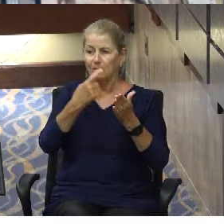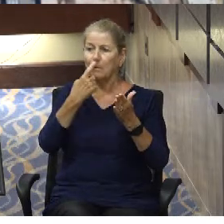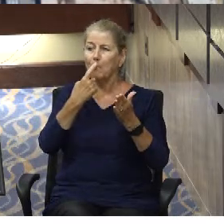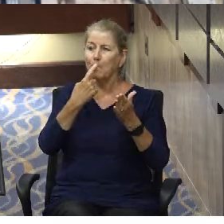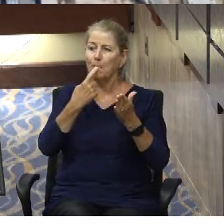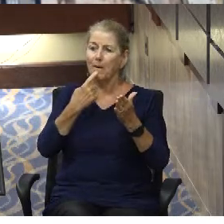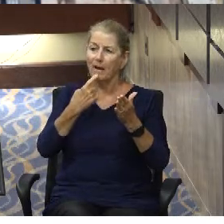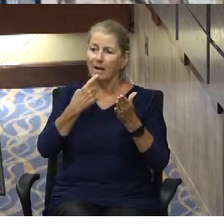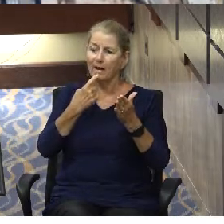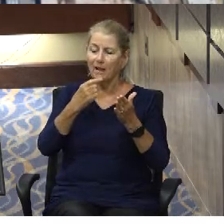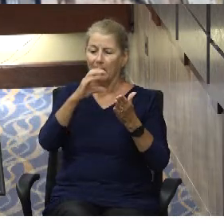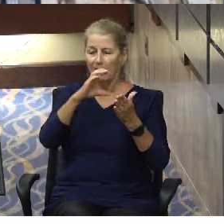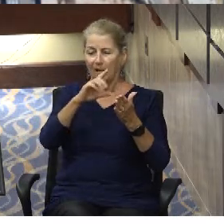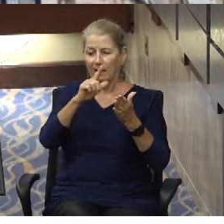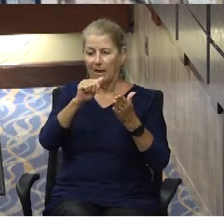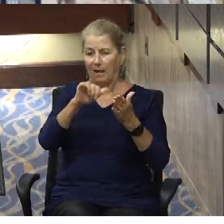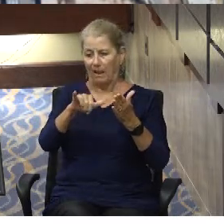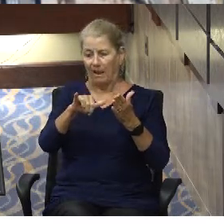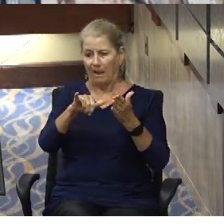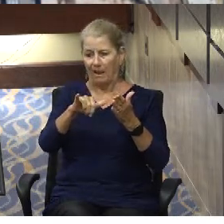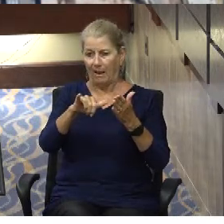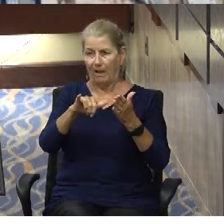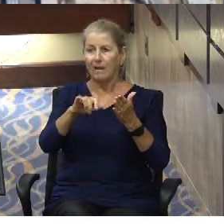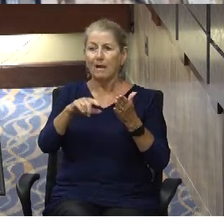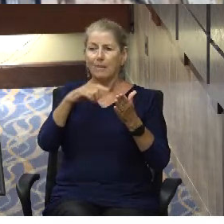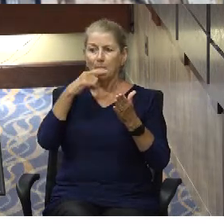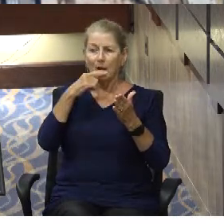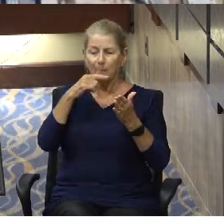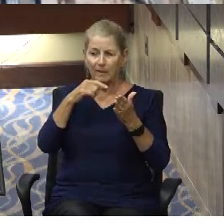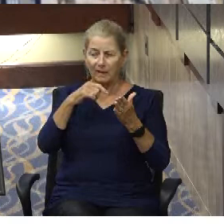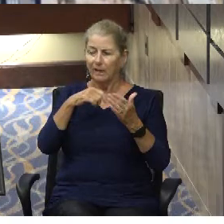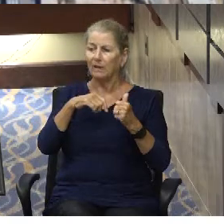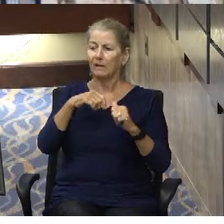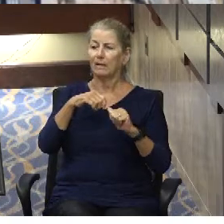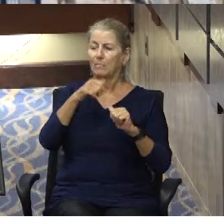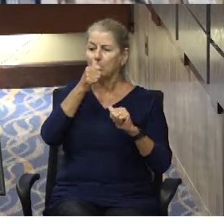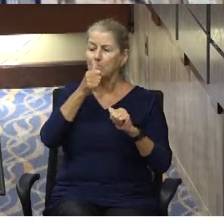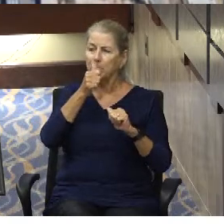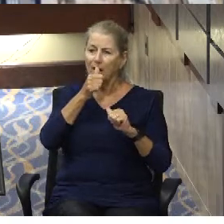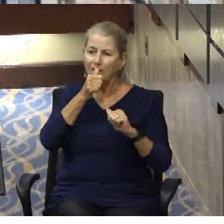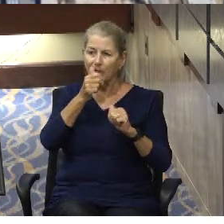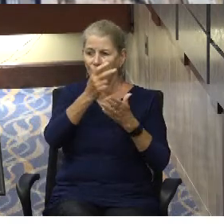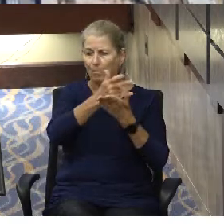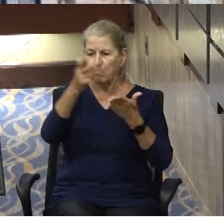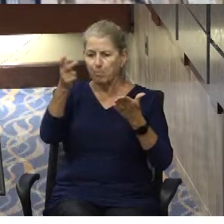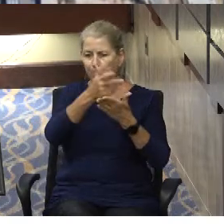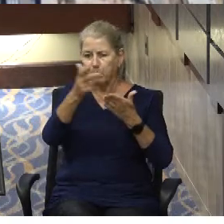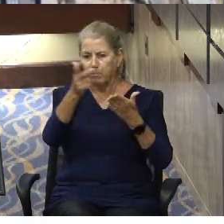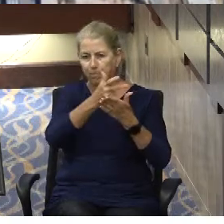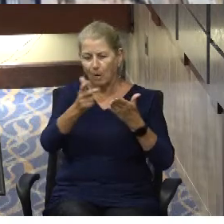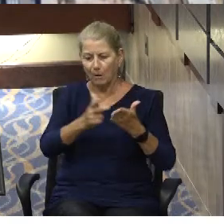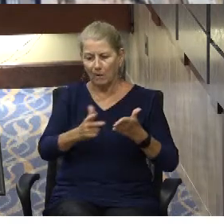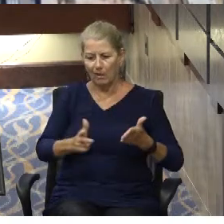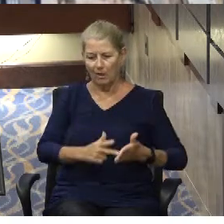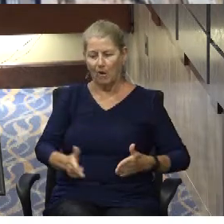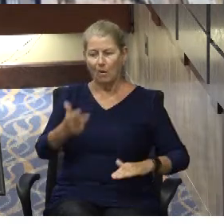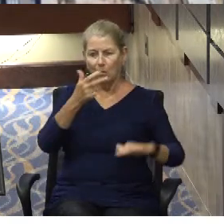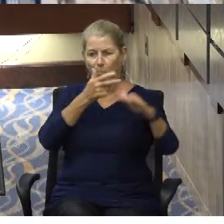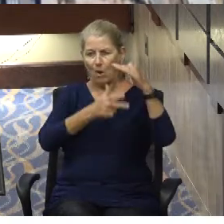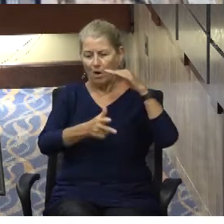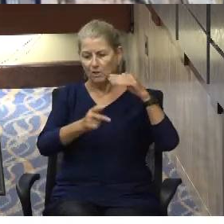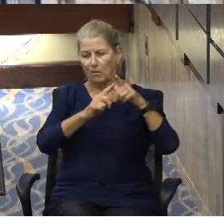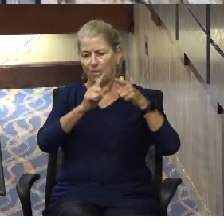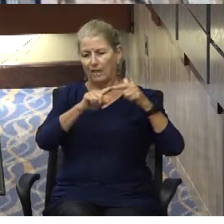is the Clay Avenue public-private hotel parking garage. And then this back over here